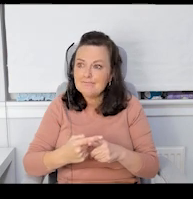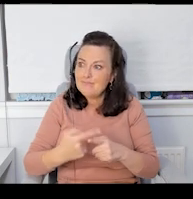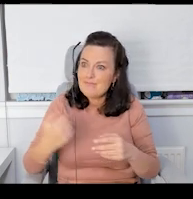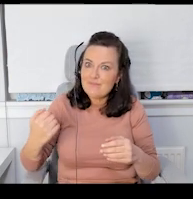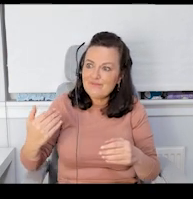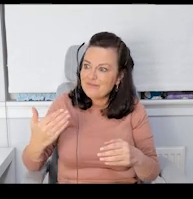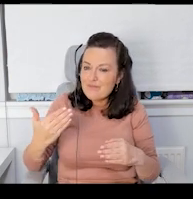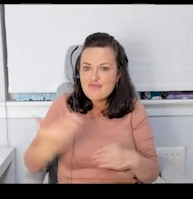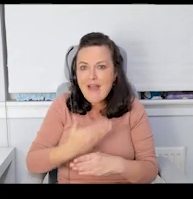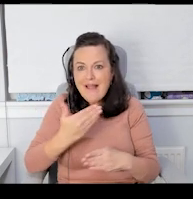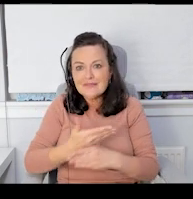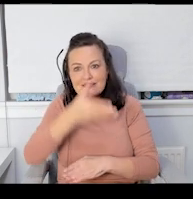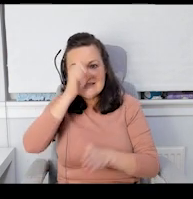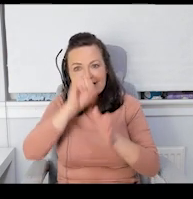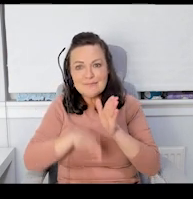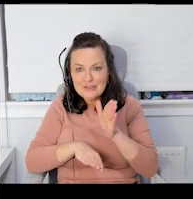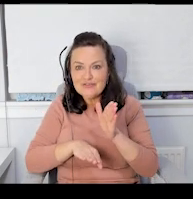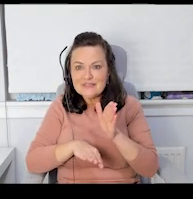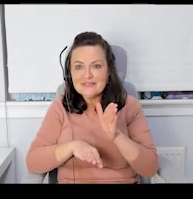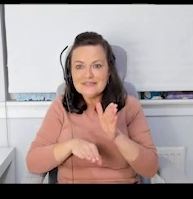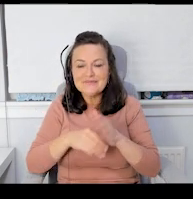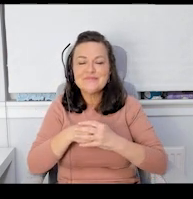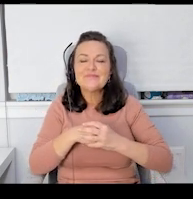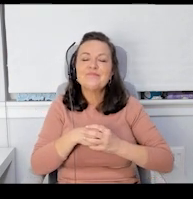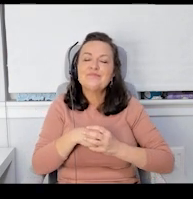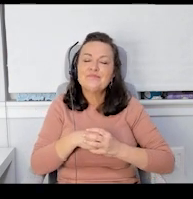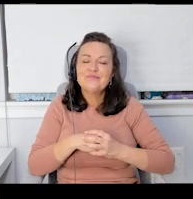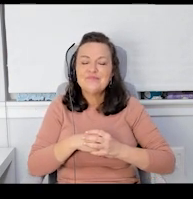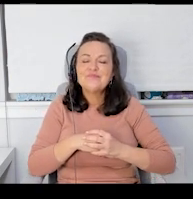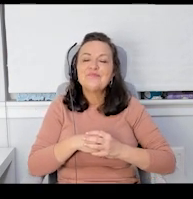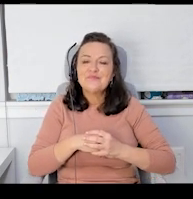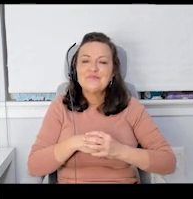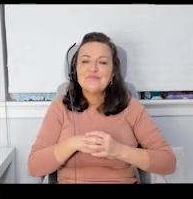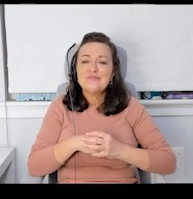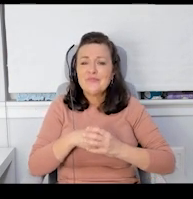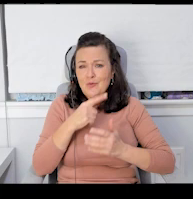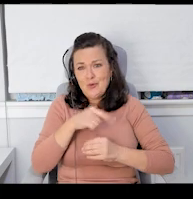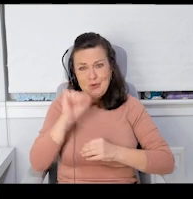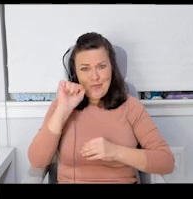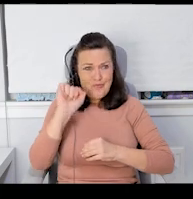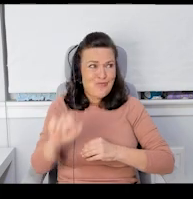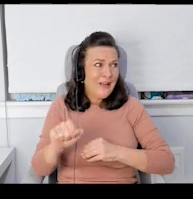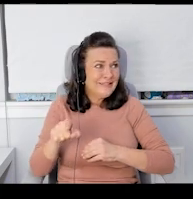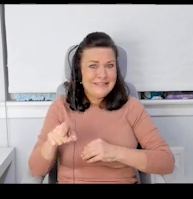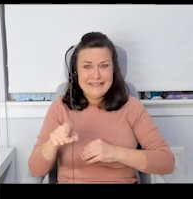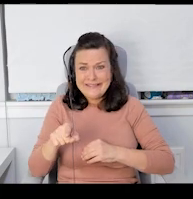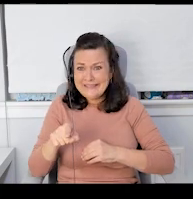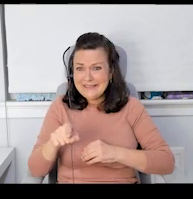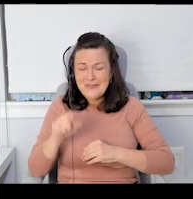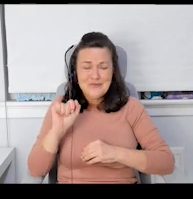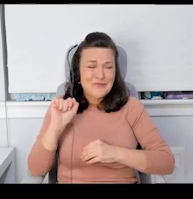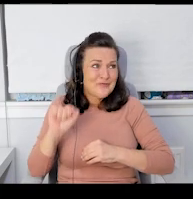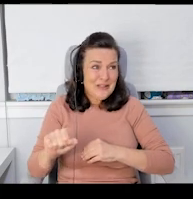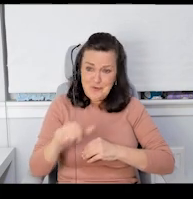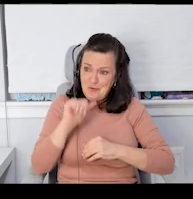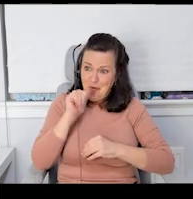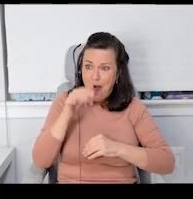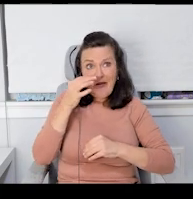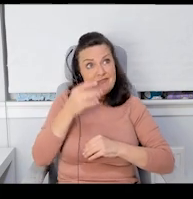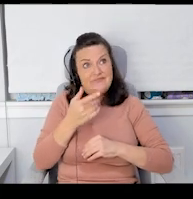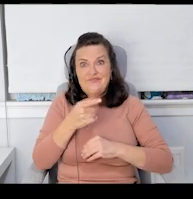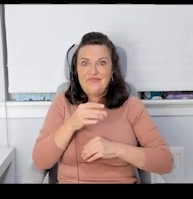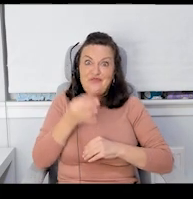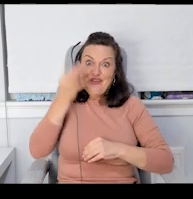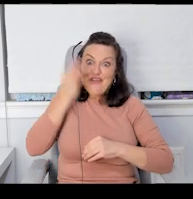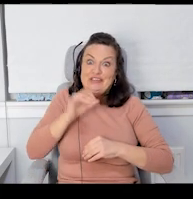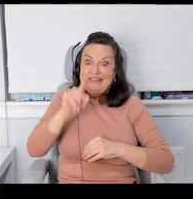on there about, you know, don't just think of us as a construction company. Yeah. It's about, as I mentioned, there's over 100 frameworks in modern